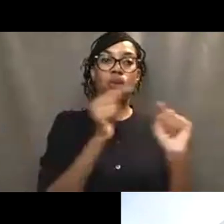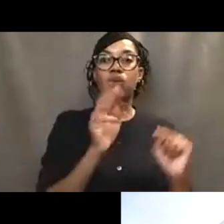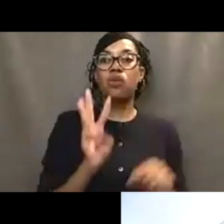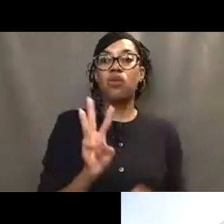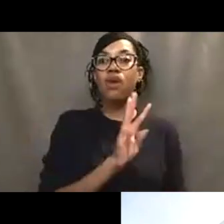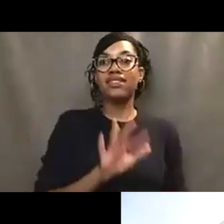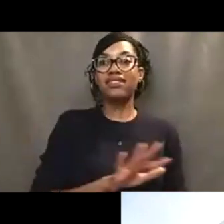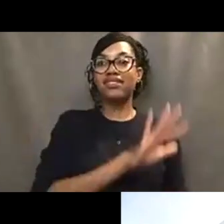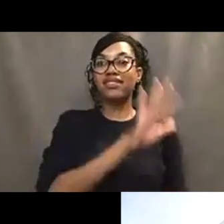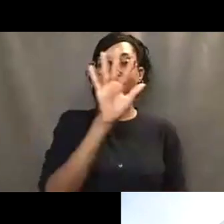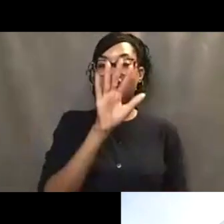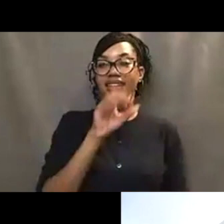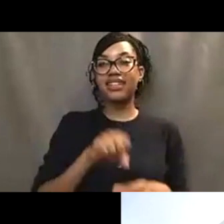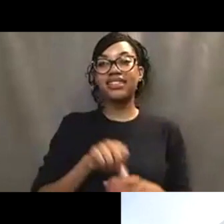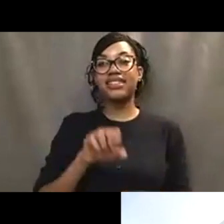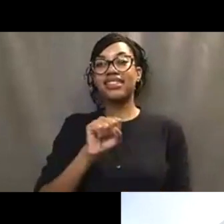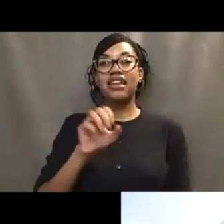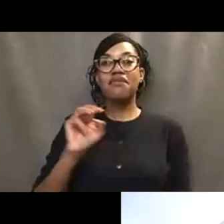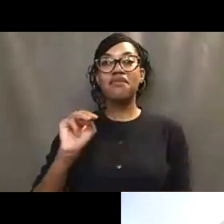go find,